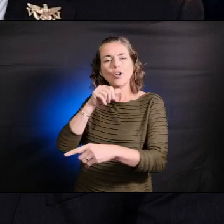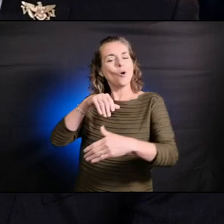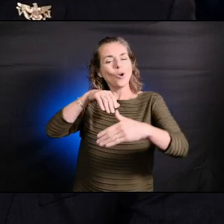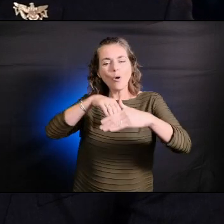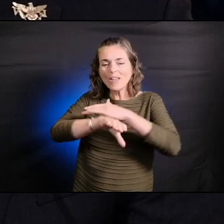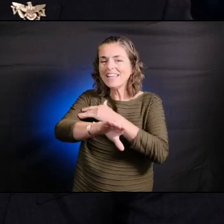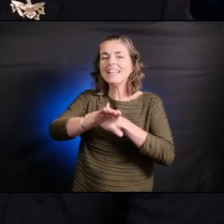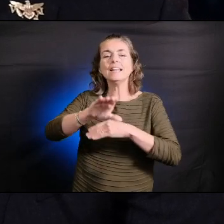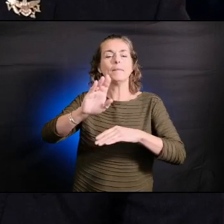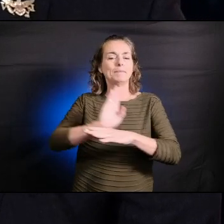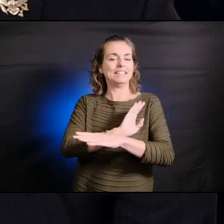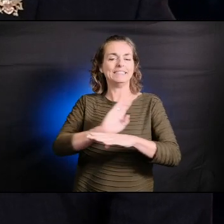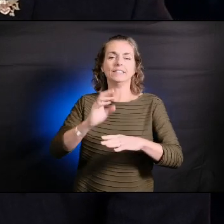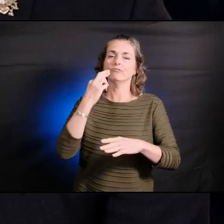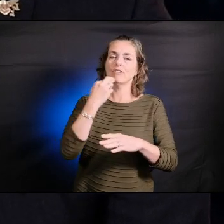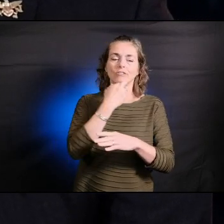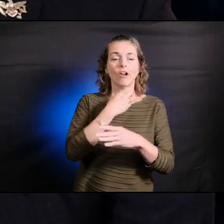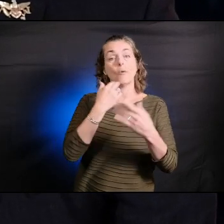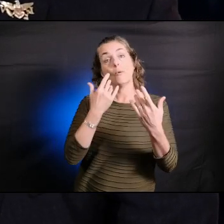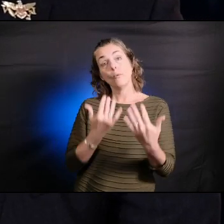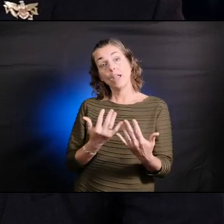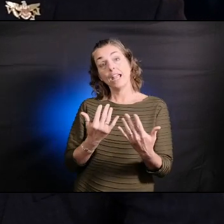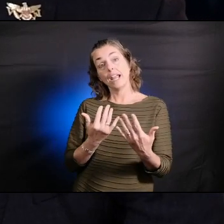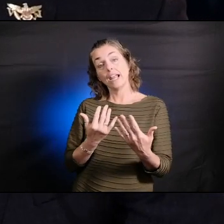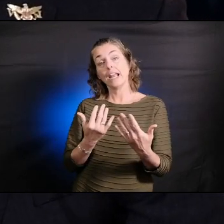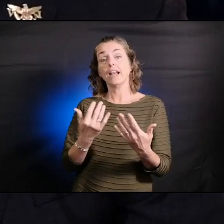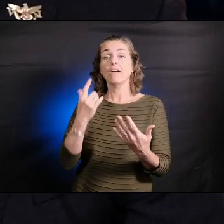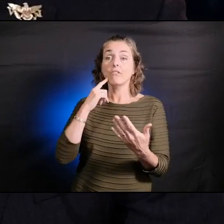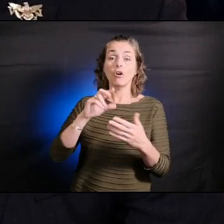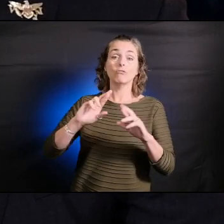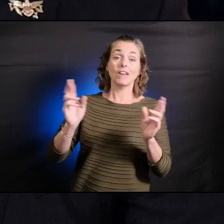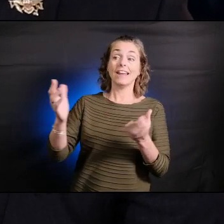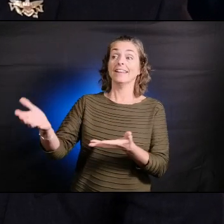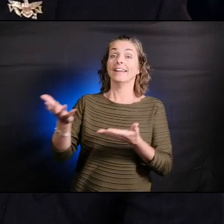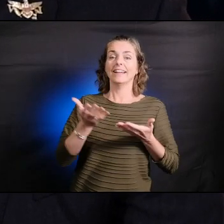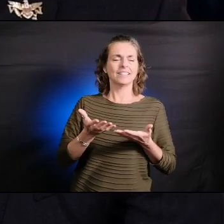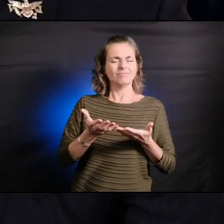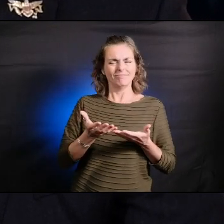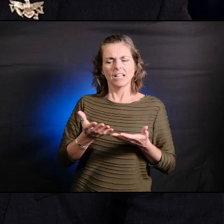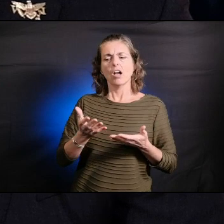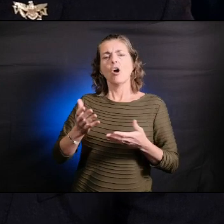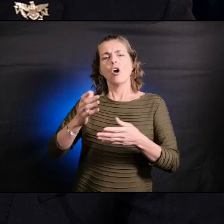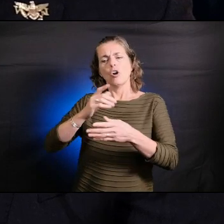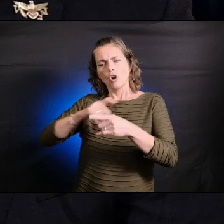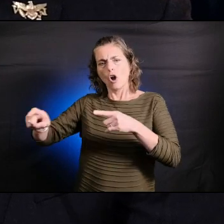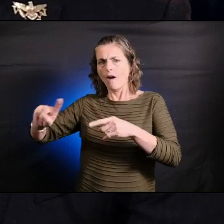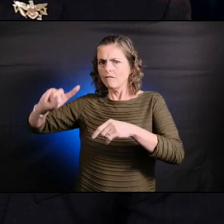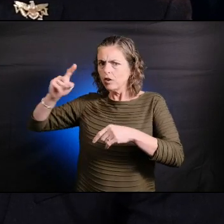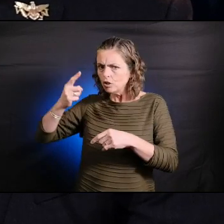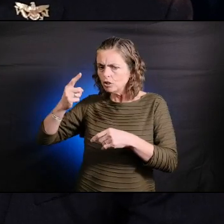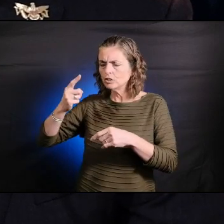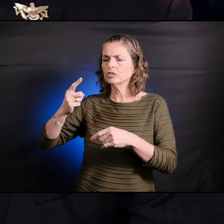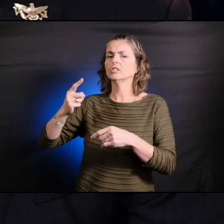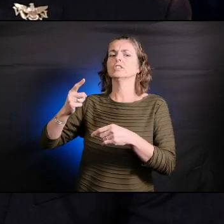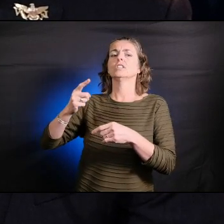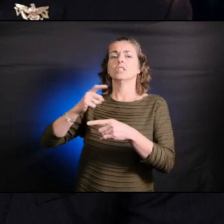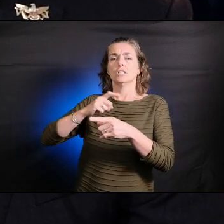and wait around waiting for that food to come. From time we issued this, takeout was always